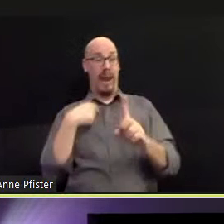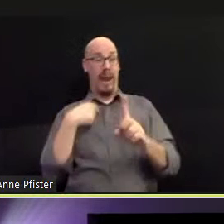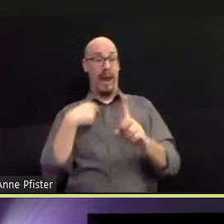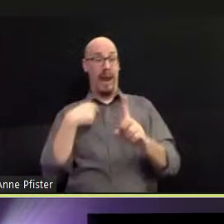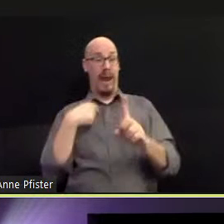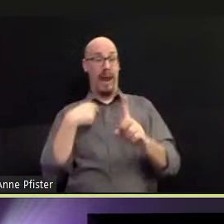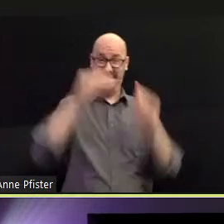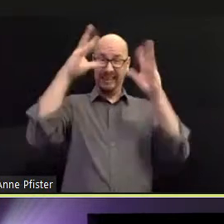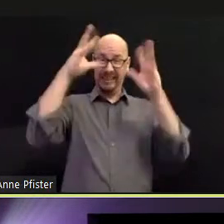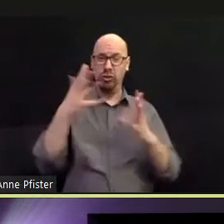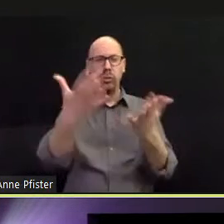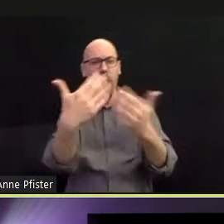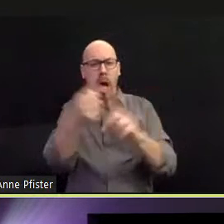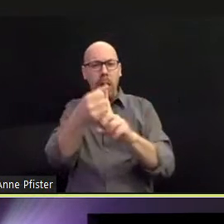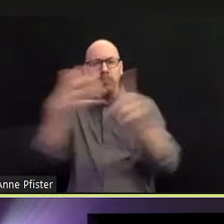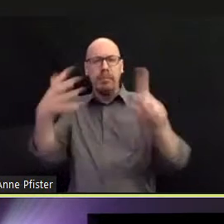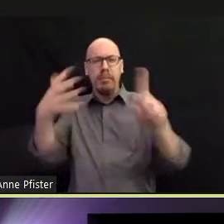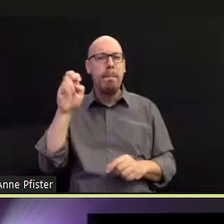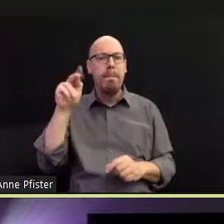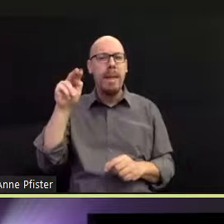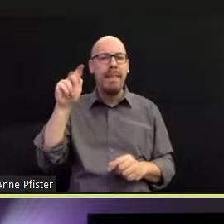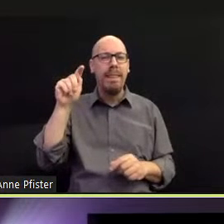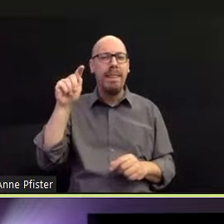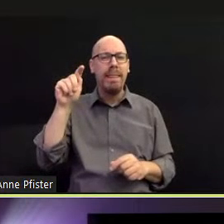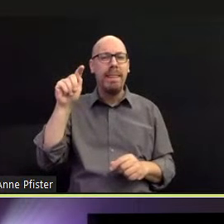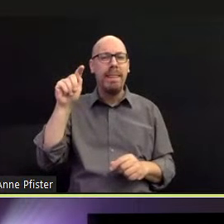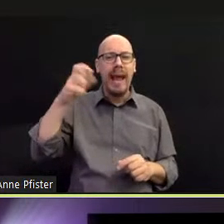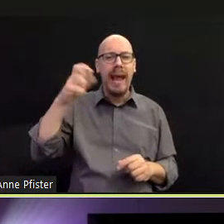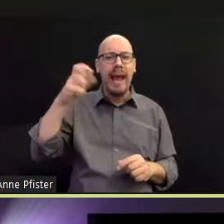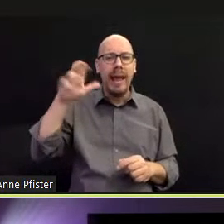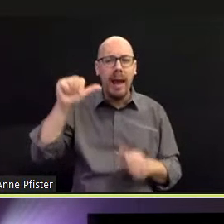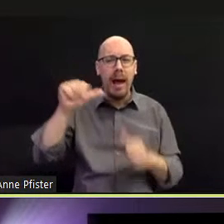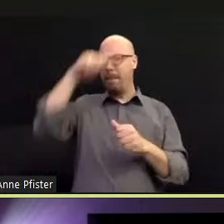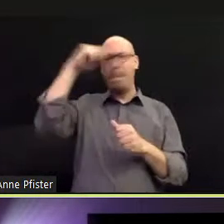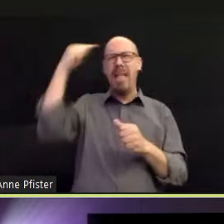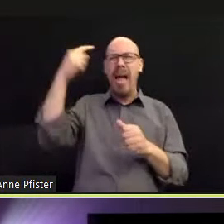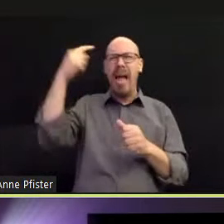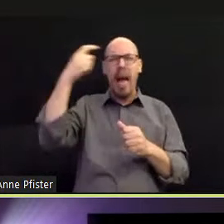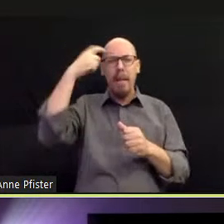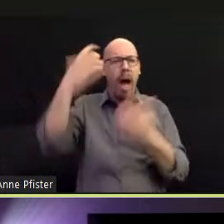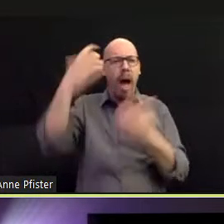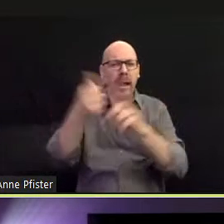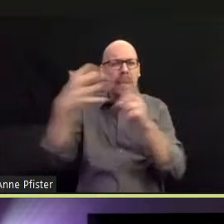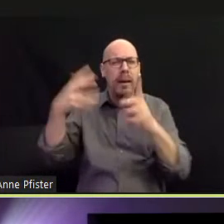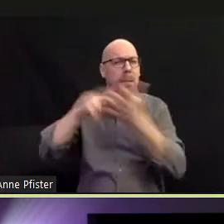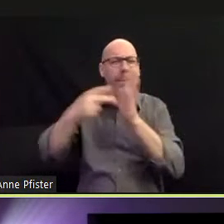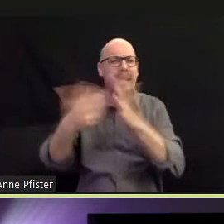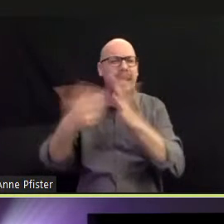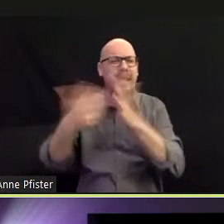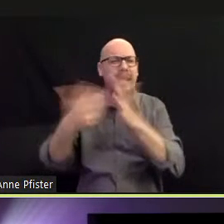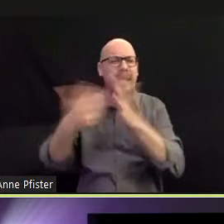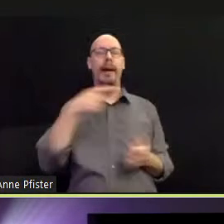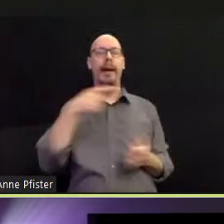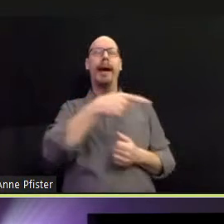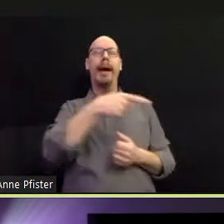on the significance of mente negra or black mind, she explained it this way. She said, let's see, here's an example. Out in the